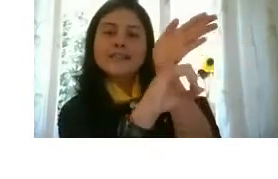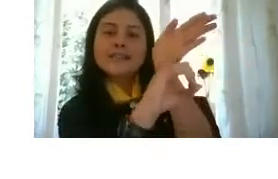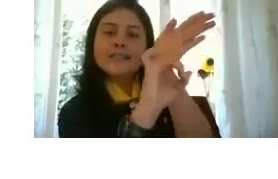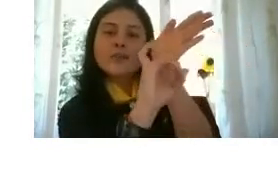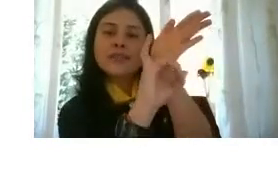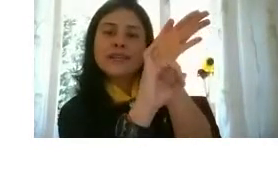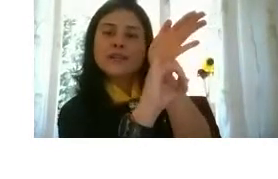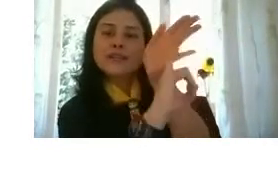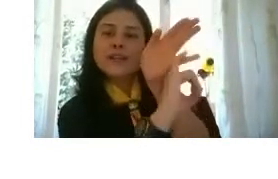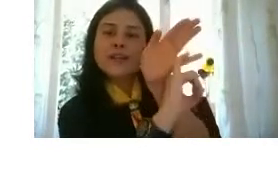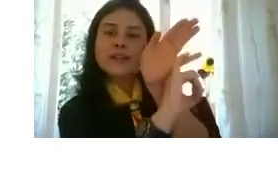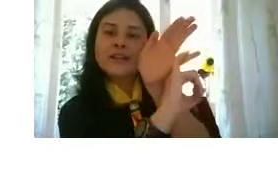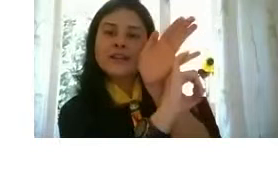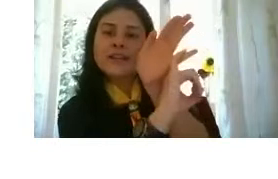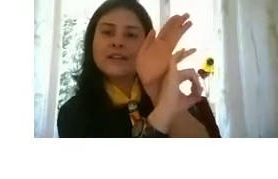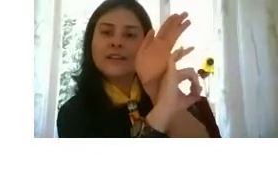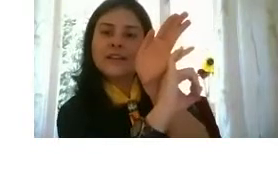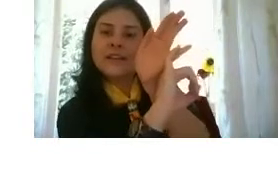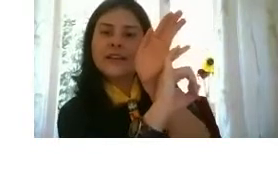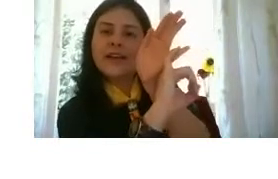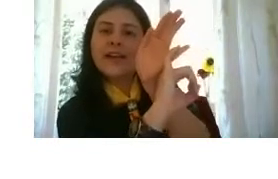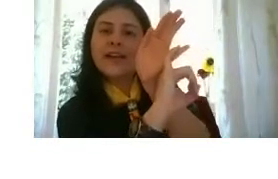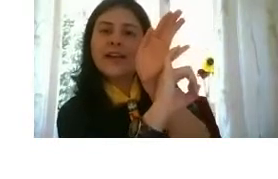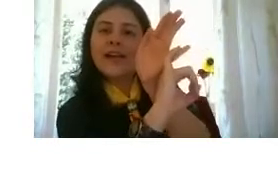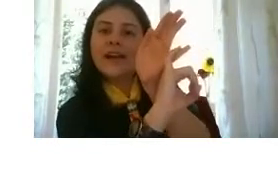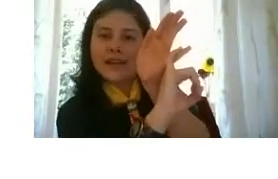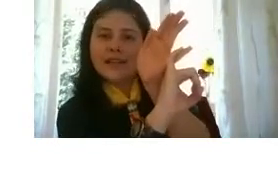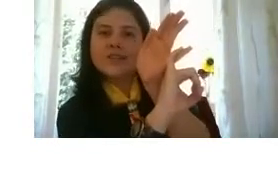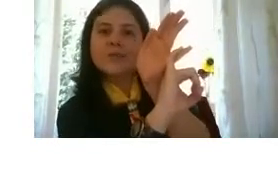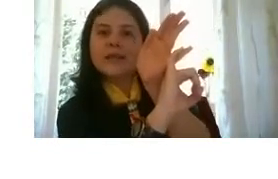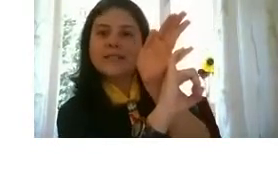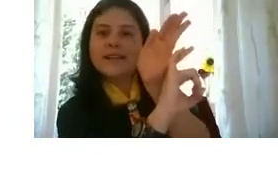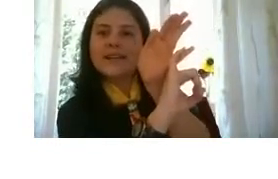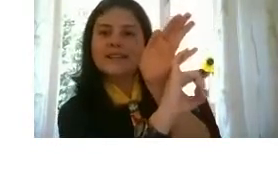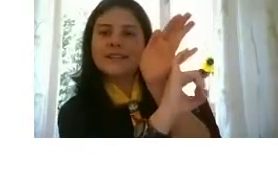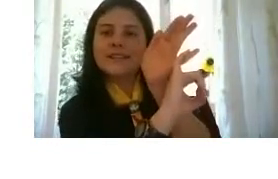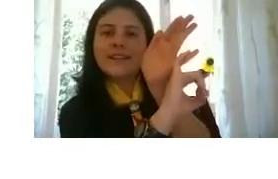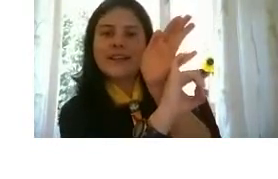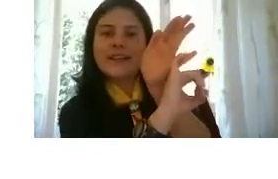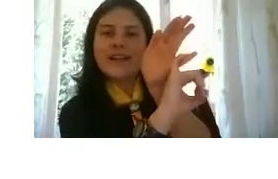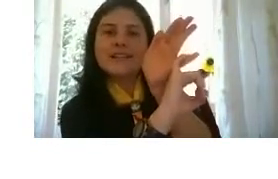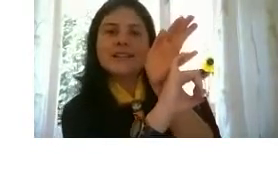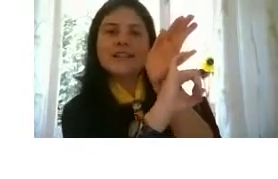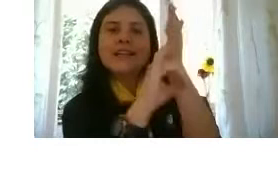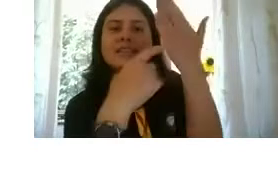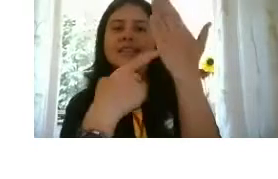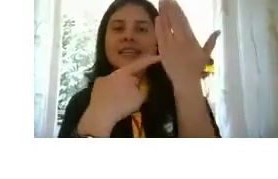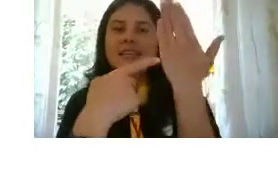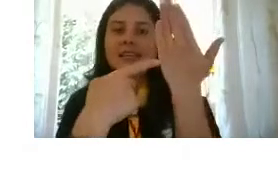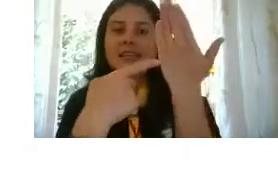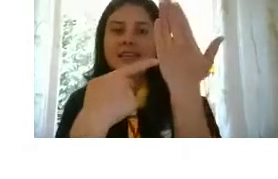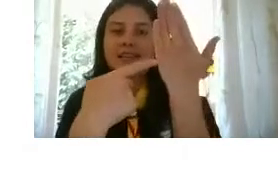S with the little finger, S, well done. S, T.